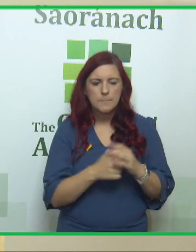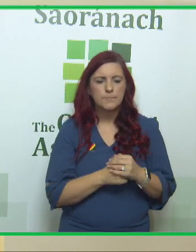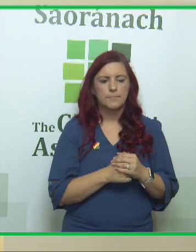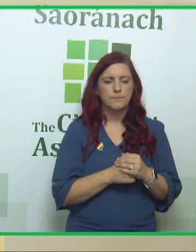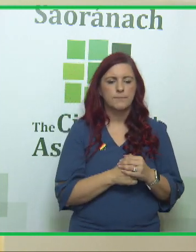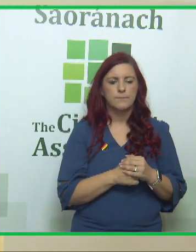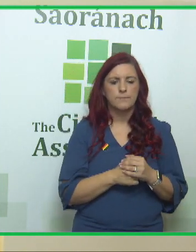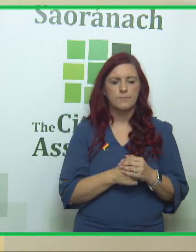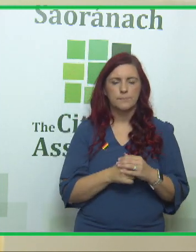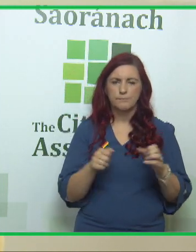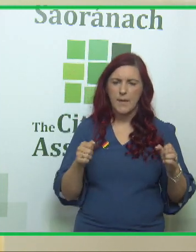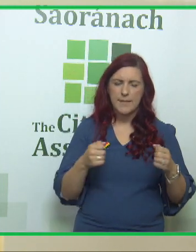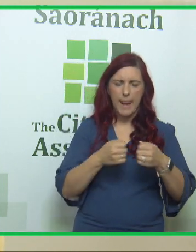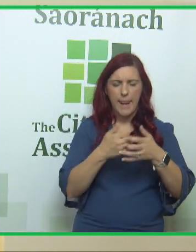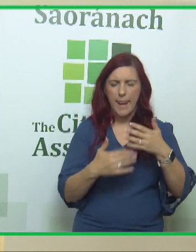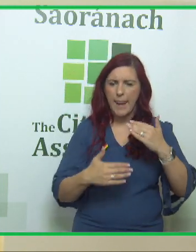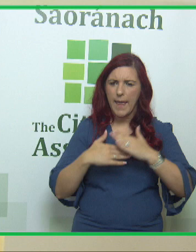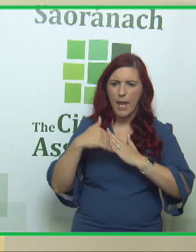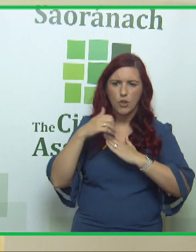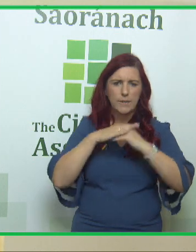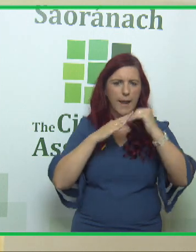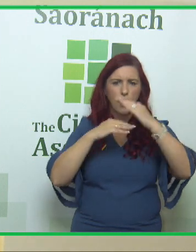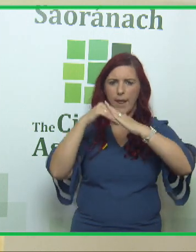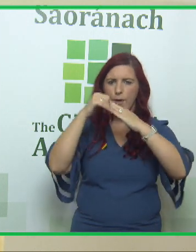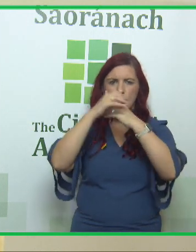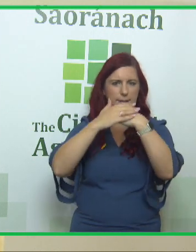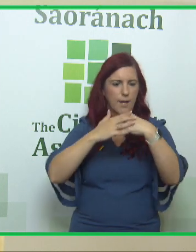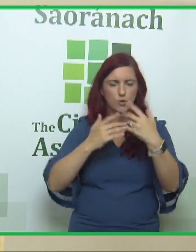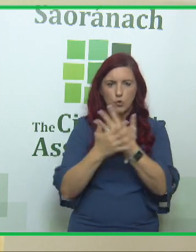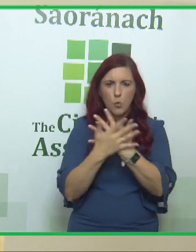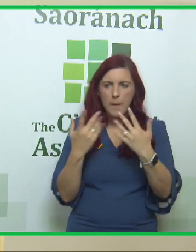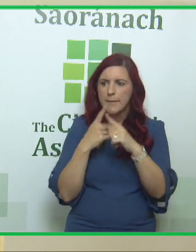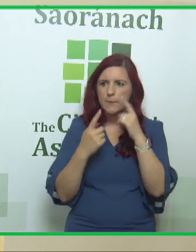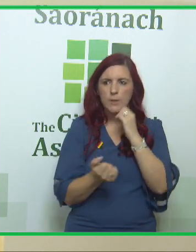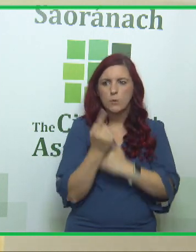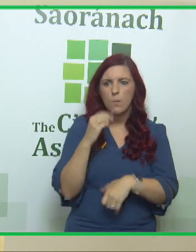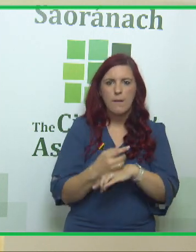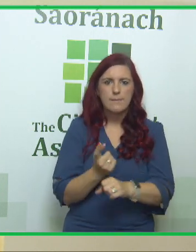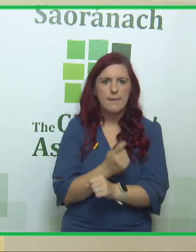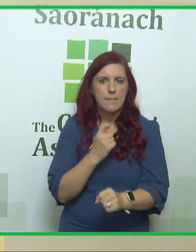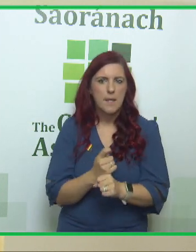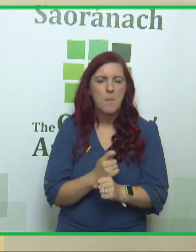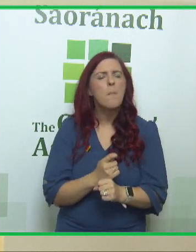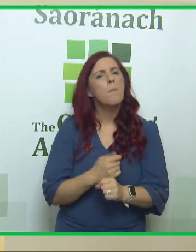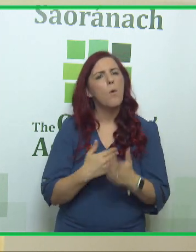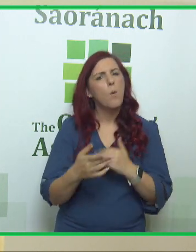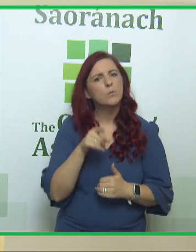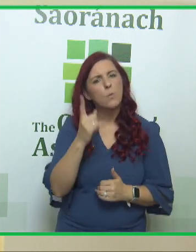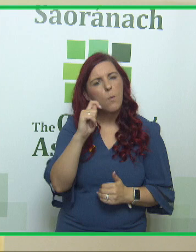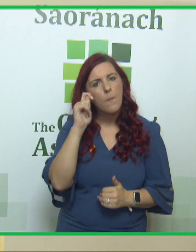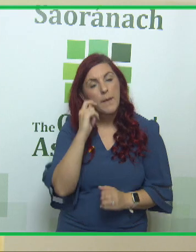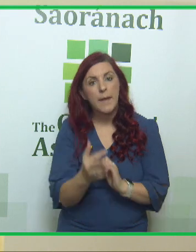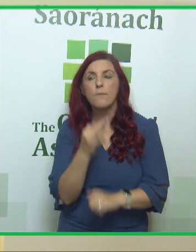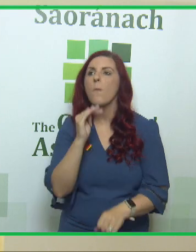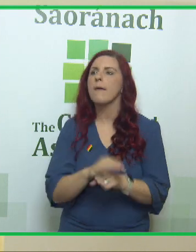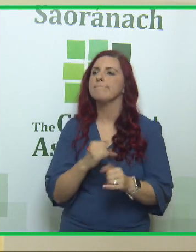such a multifaceted issue, there are so many issues at play, but what do you think would be, if you had a magic